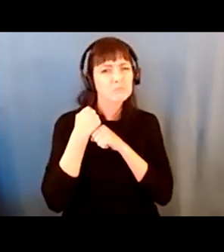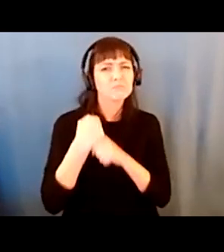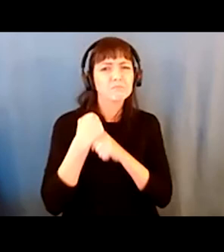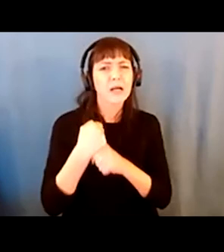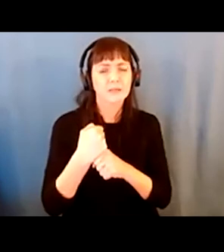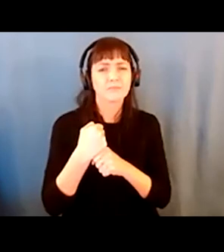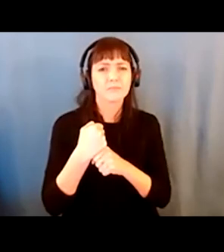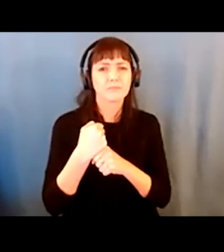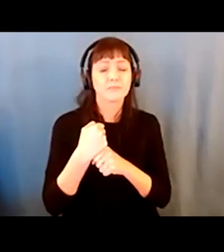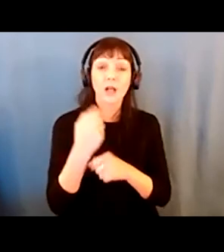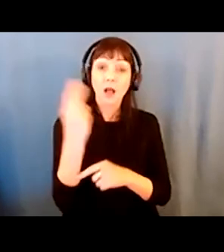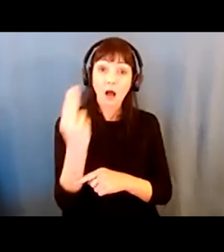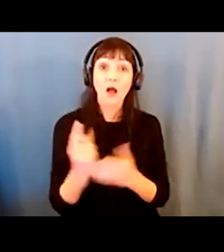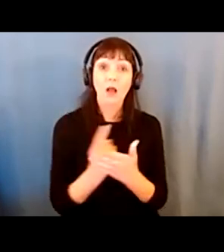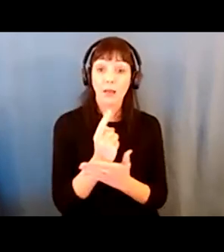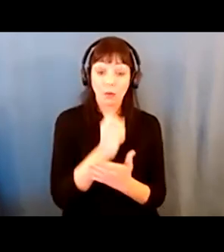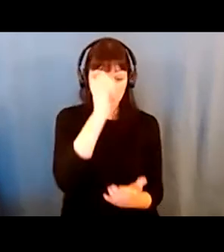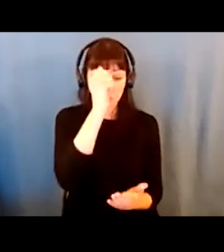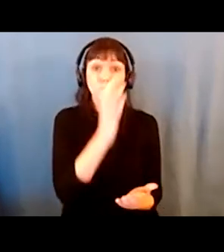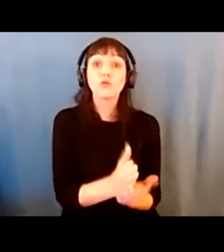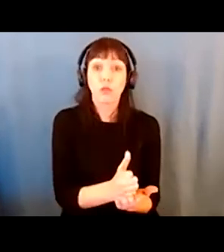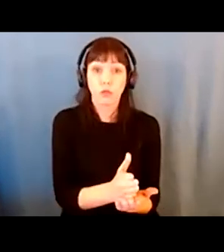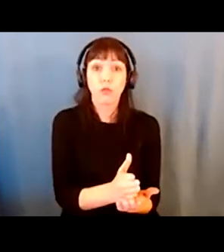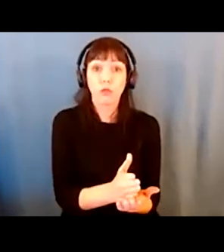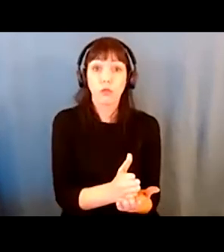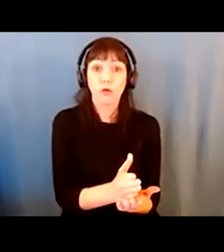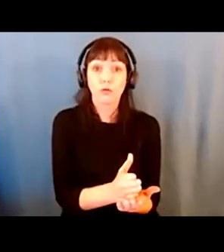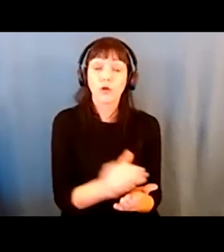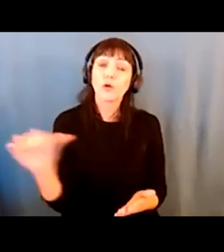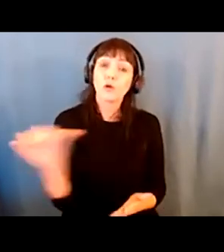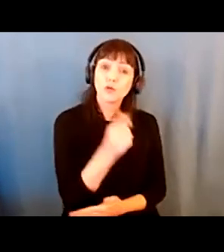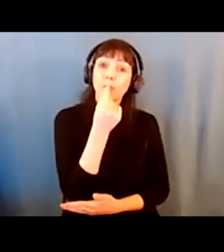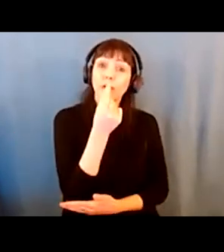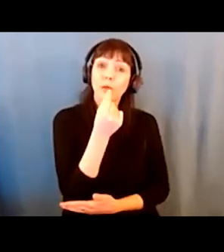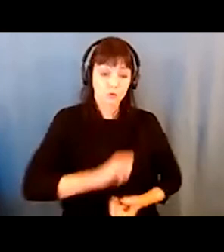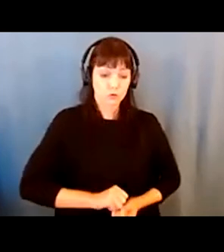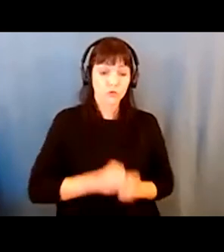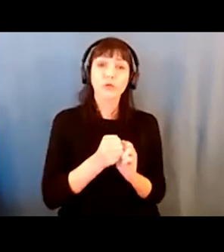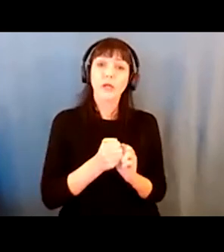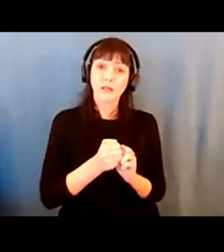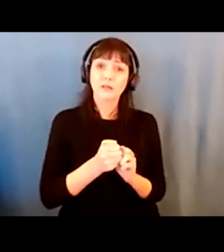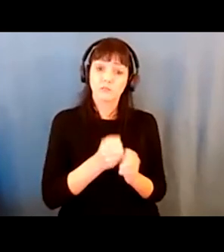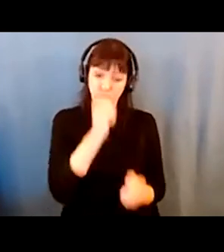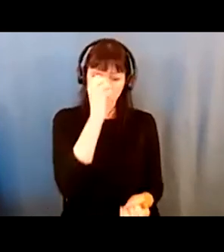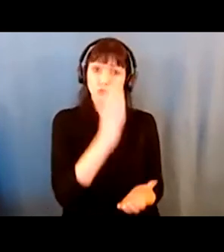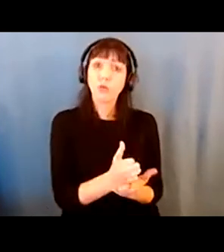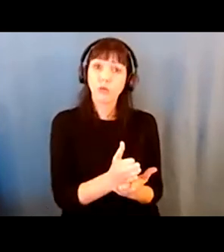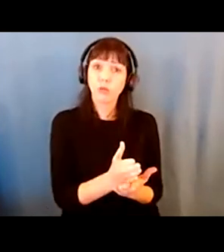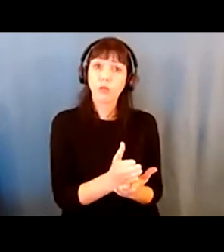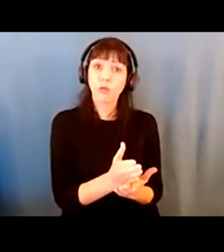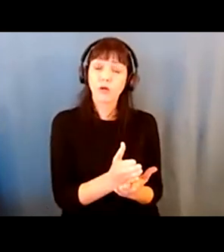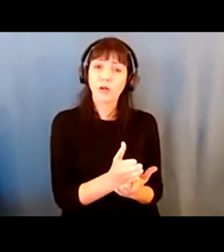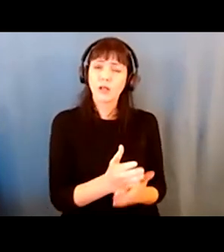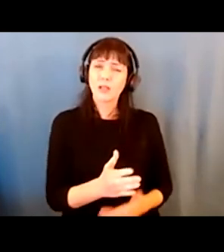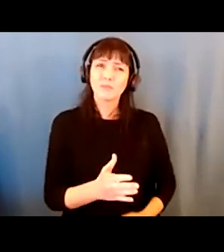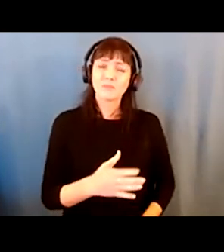about the truth and you're supposed to be able to create a palette of truth in yourself and in your work. And I didn't want to live a kind of shadow